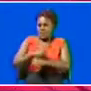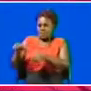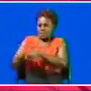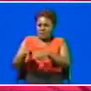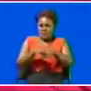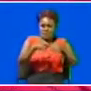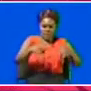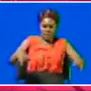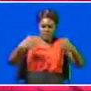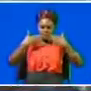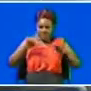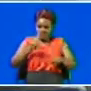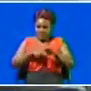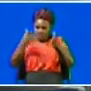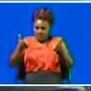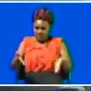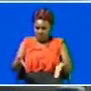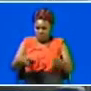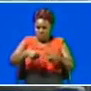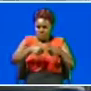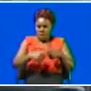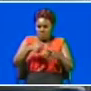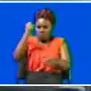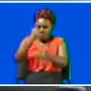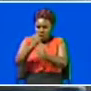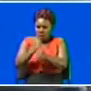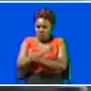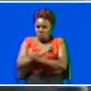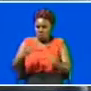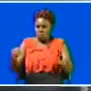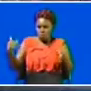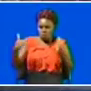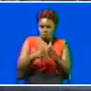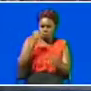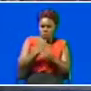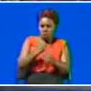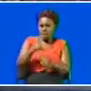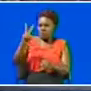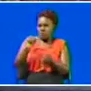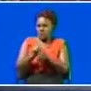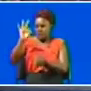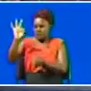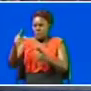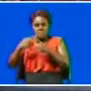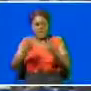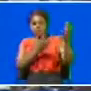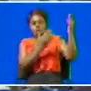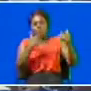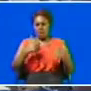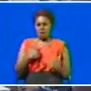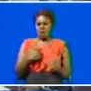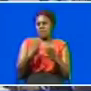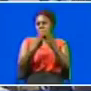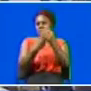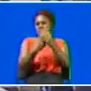will be complete. At the moment, the refinery is not functional after it stopped operations in 2013. There is, however, hope that a